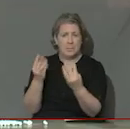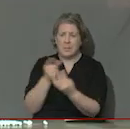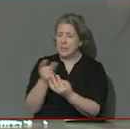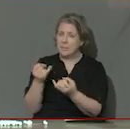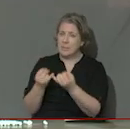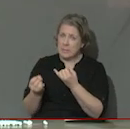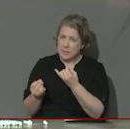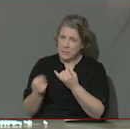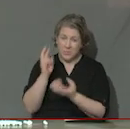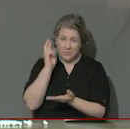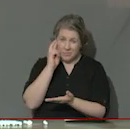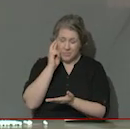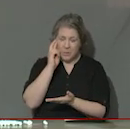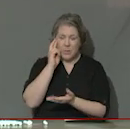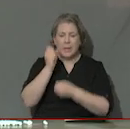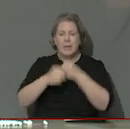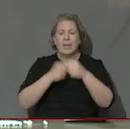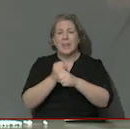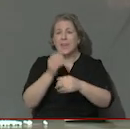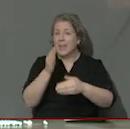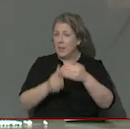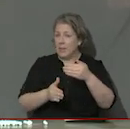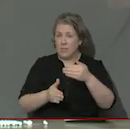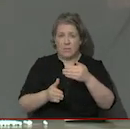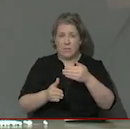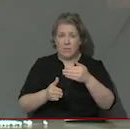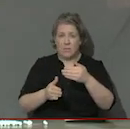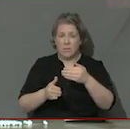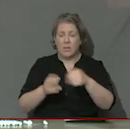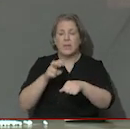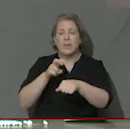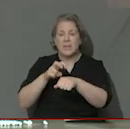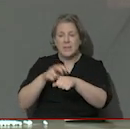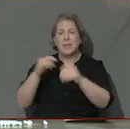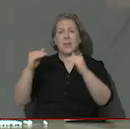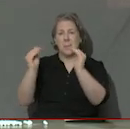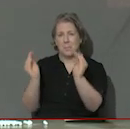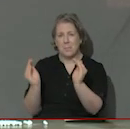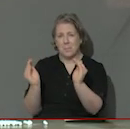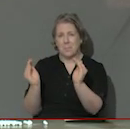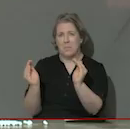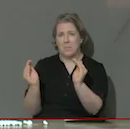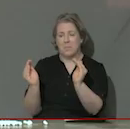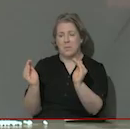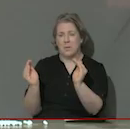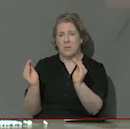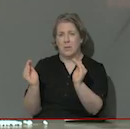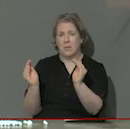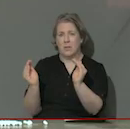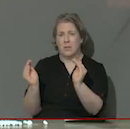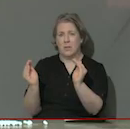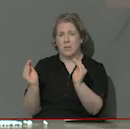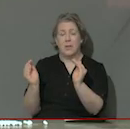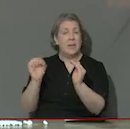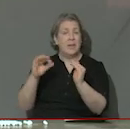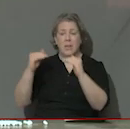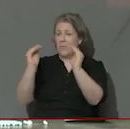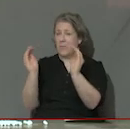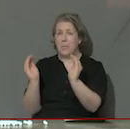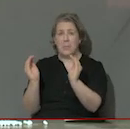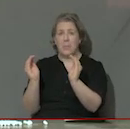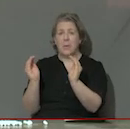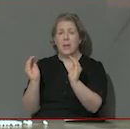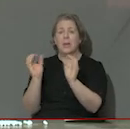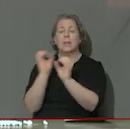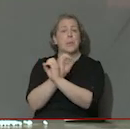the end of the year, if you don't put something in brackets, they will mark it right if you subtracted